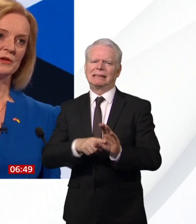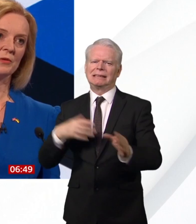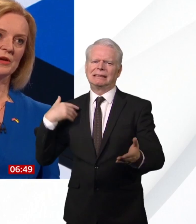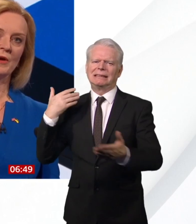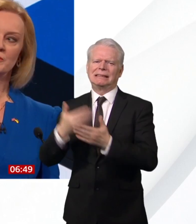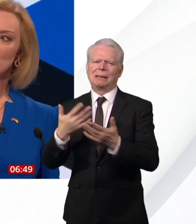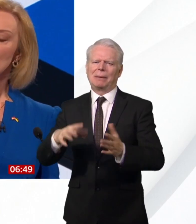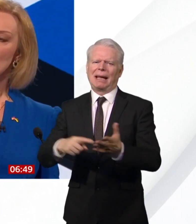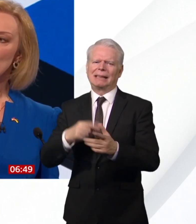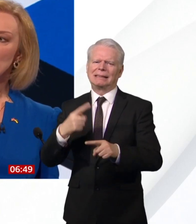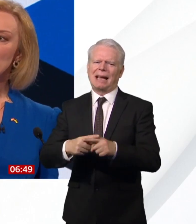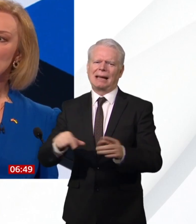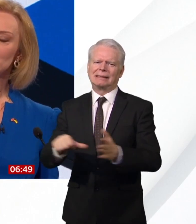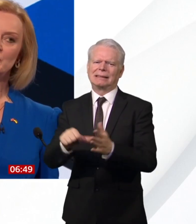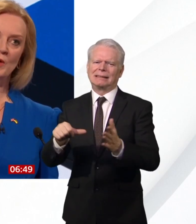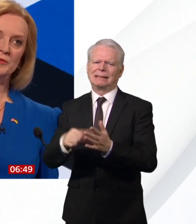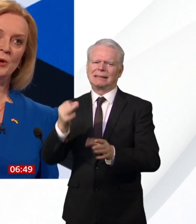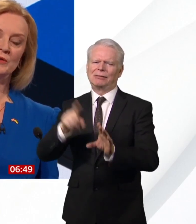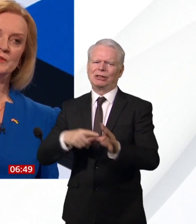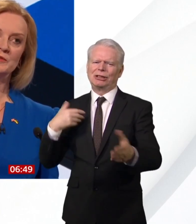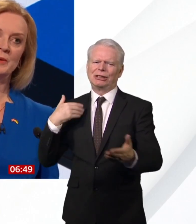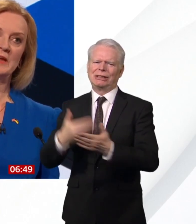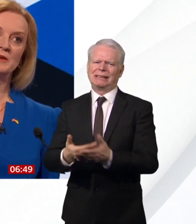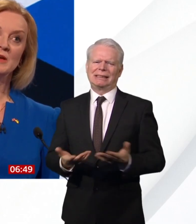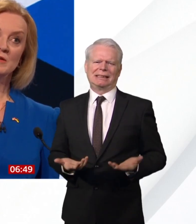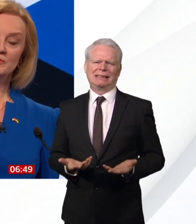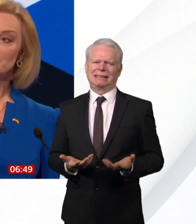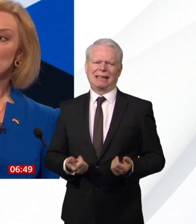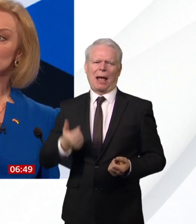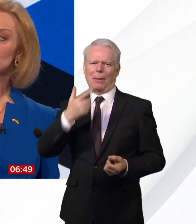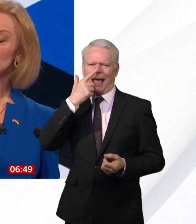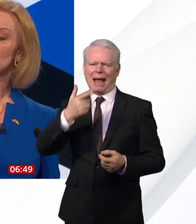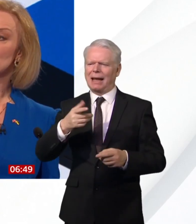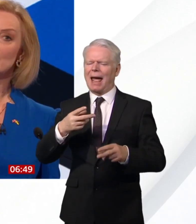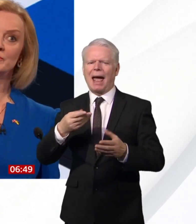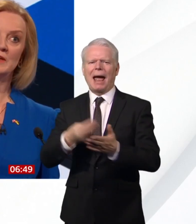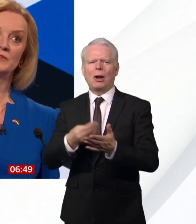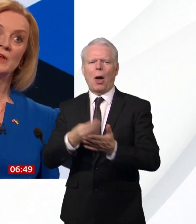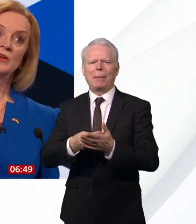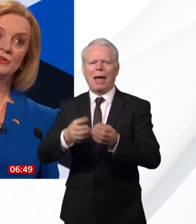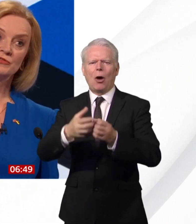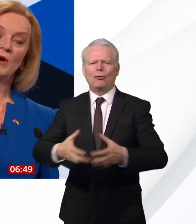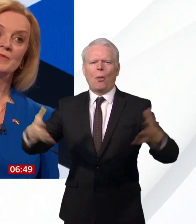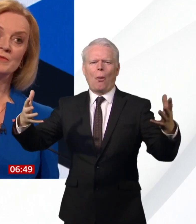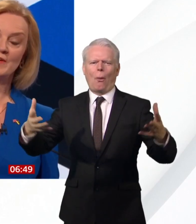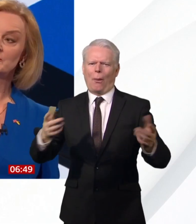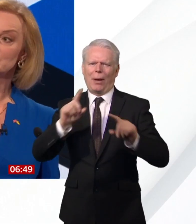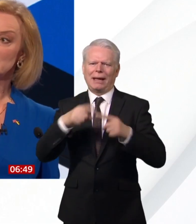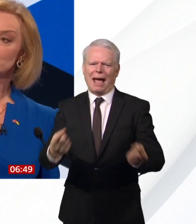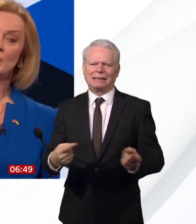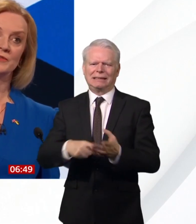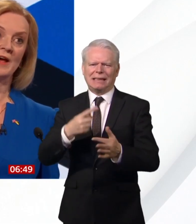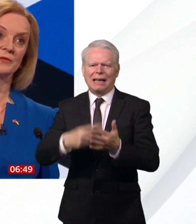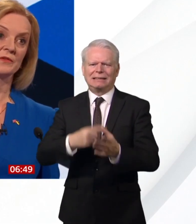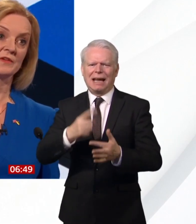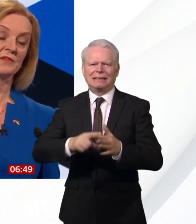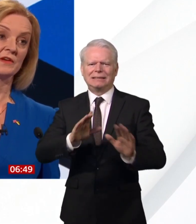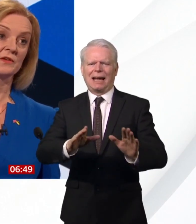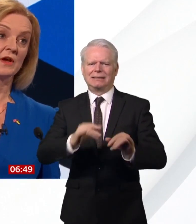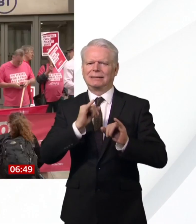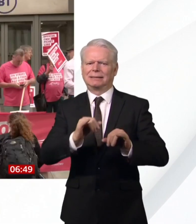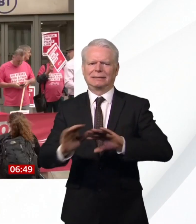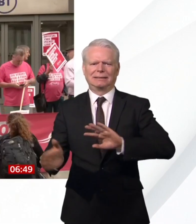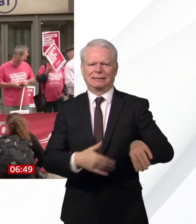drive economic growth? And where have the growth policies been for the past 2.5 years to drive investment into our towns and